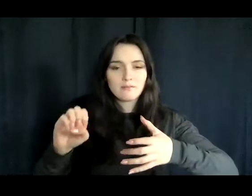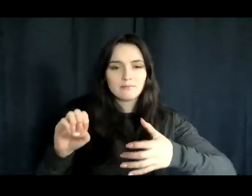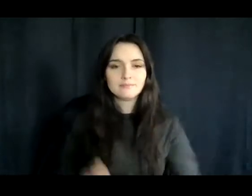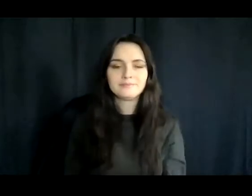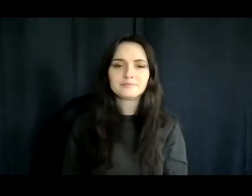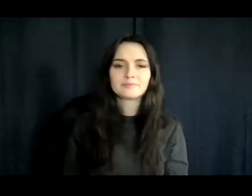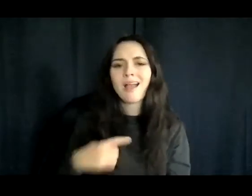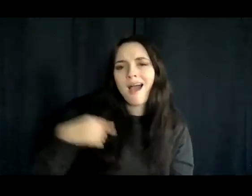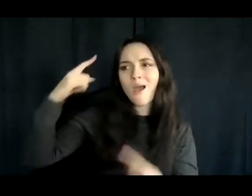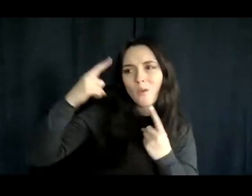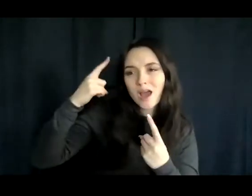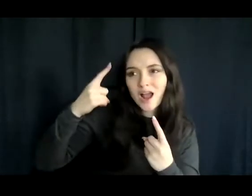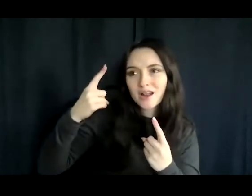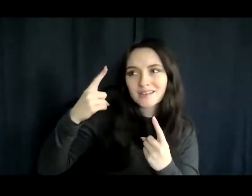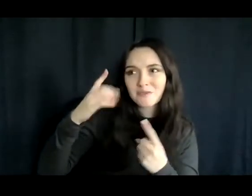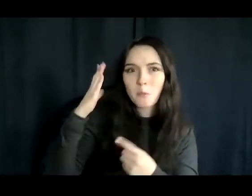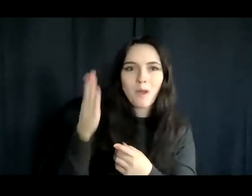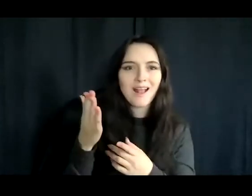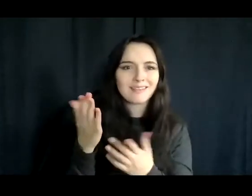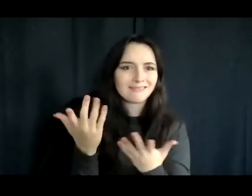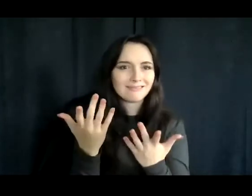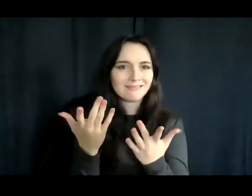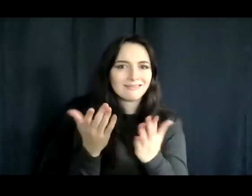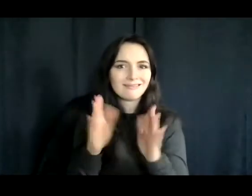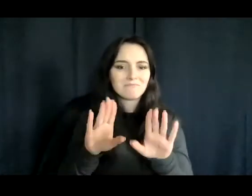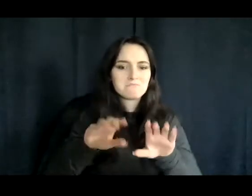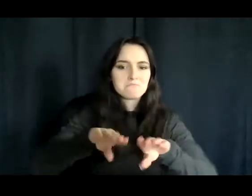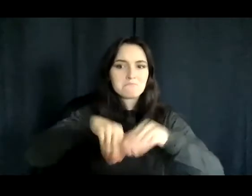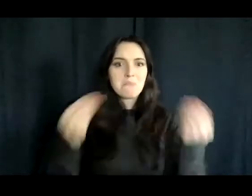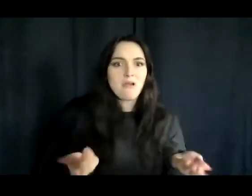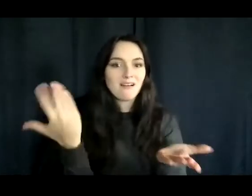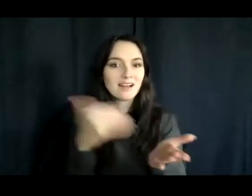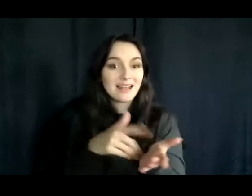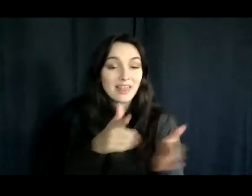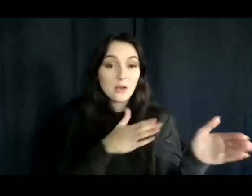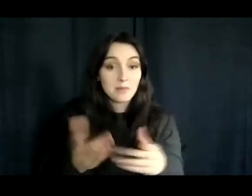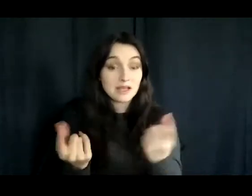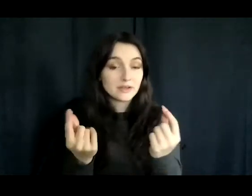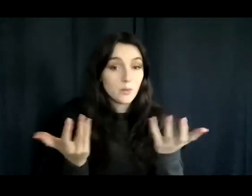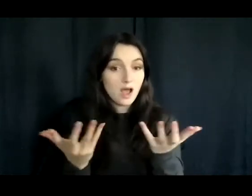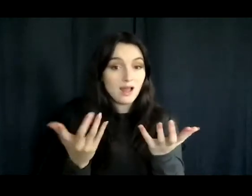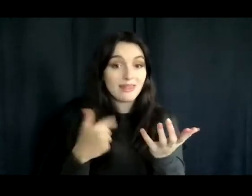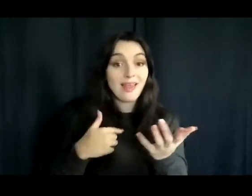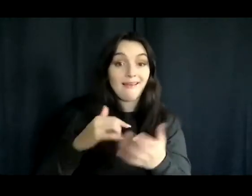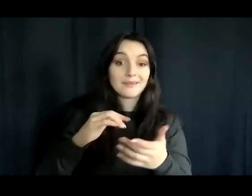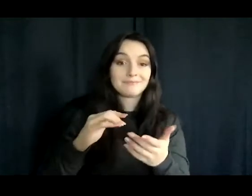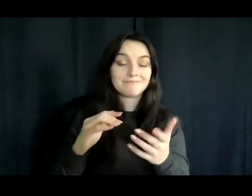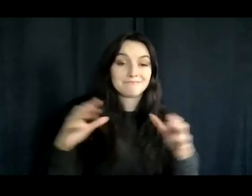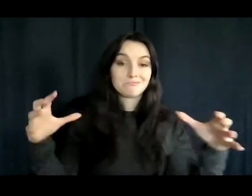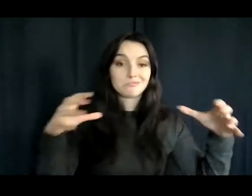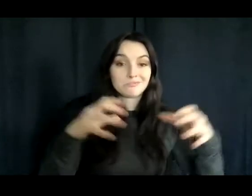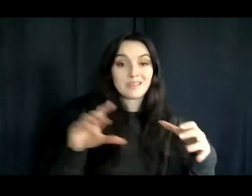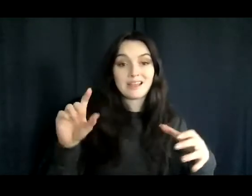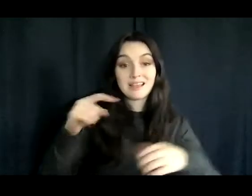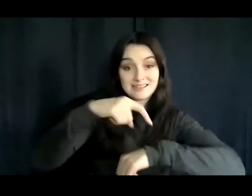when will it be like opened again, I guess? So they're planning to, they've put together a time capsule and it will be put